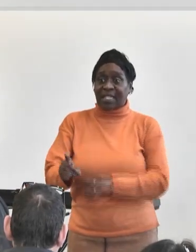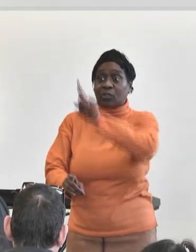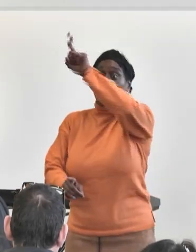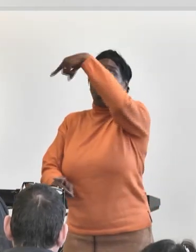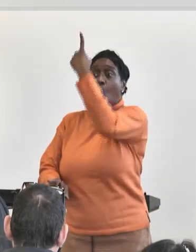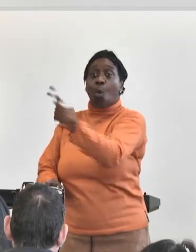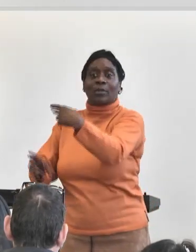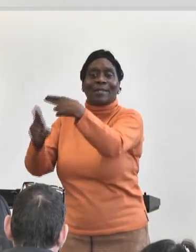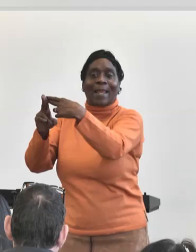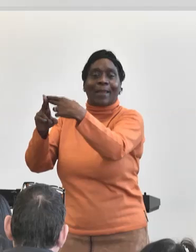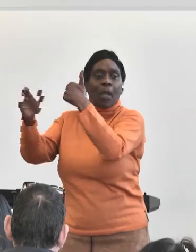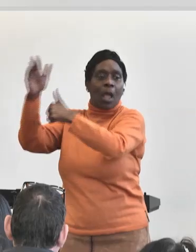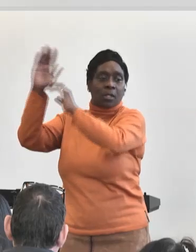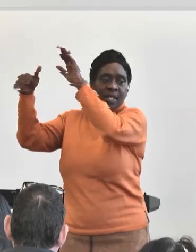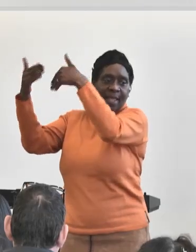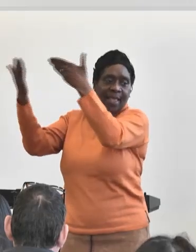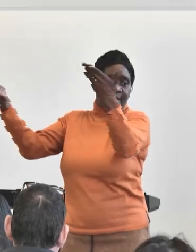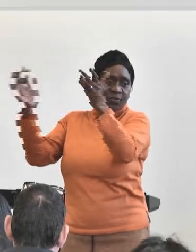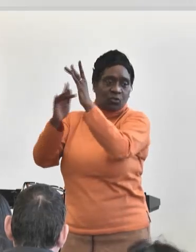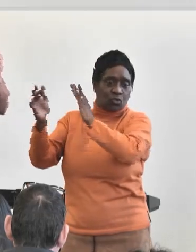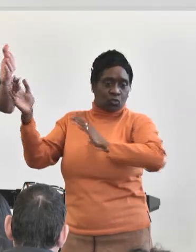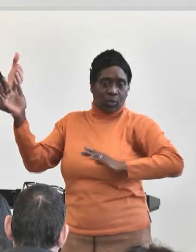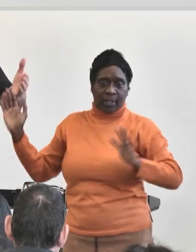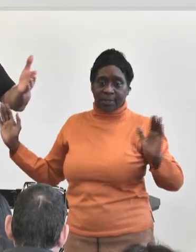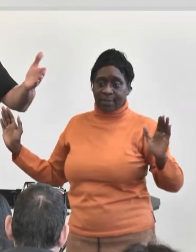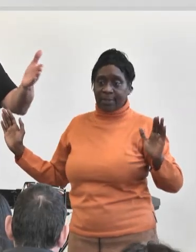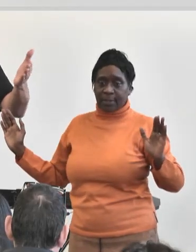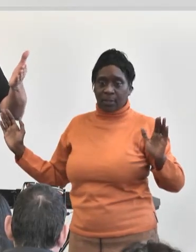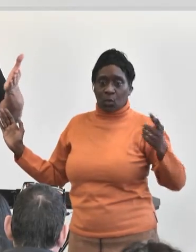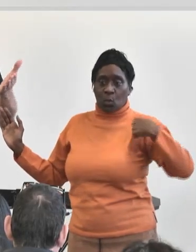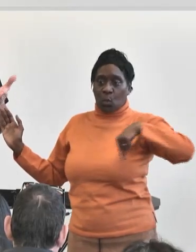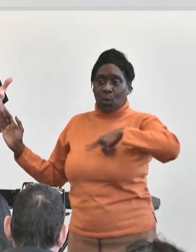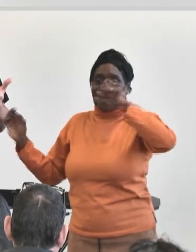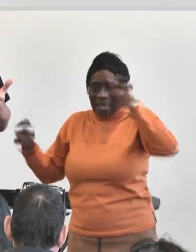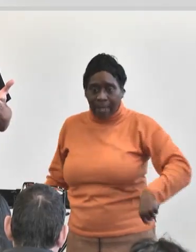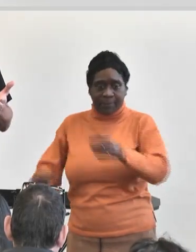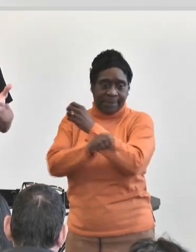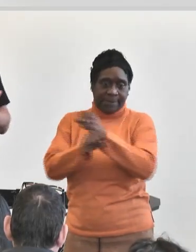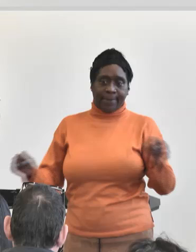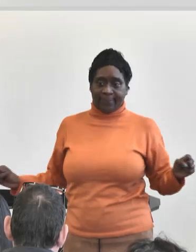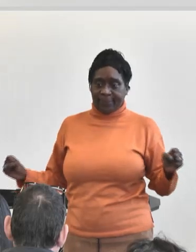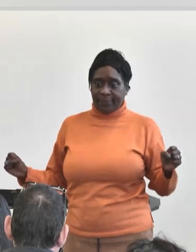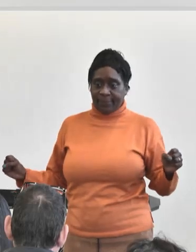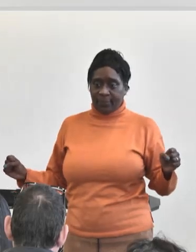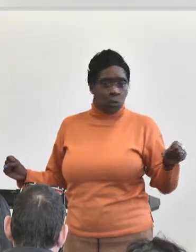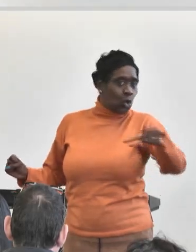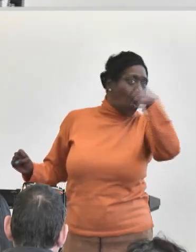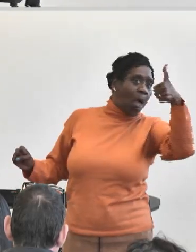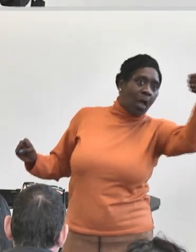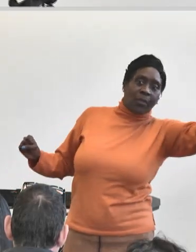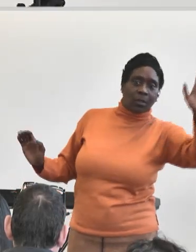only name under heaven. Lo que le dice que él es el único nombre bajo el cielo. Whereby we must be saved. Dado a los hombres para que seamos